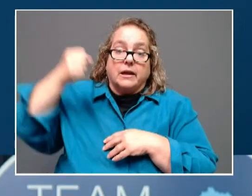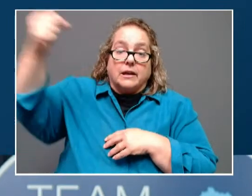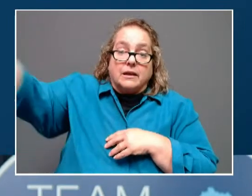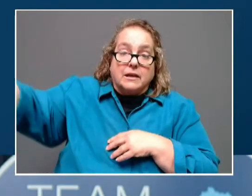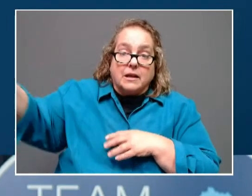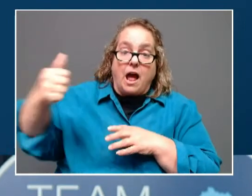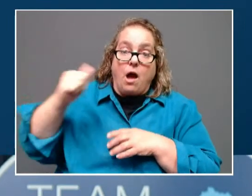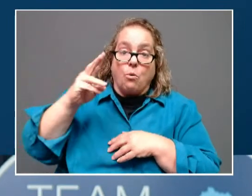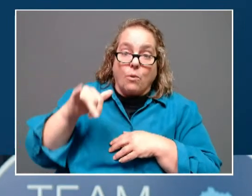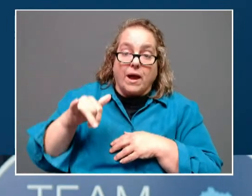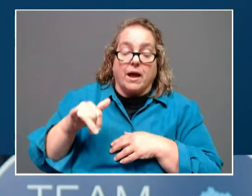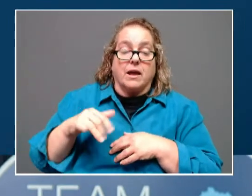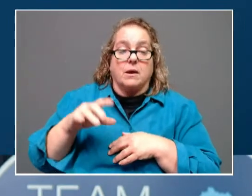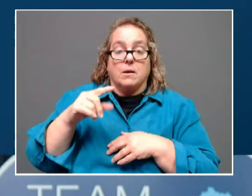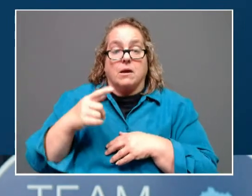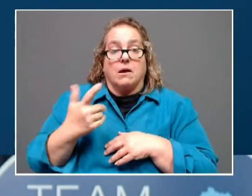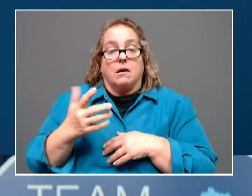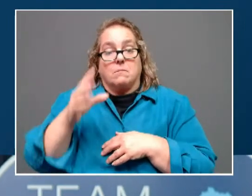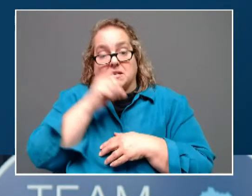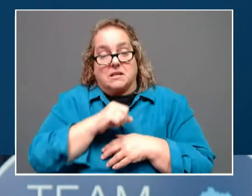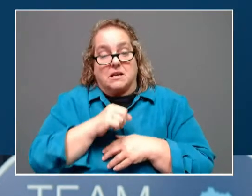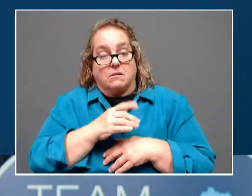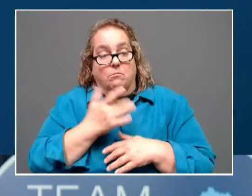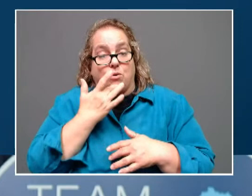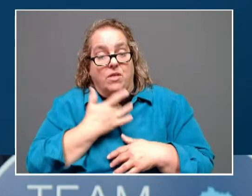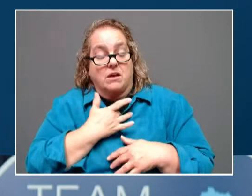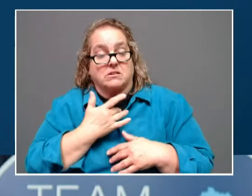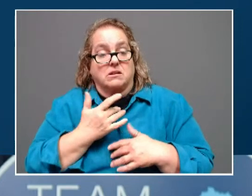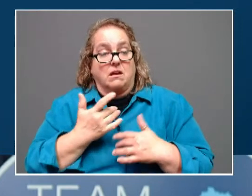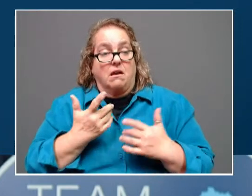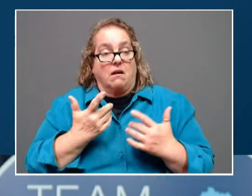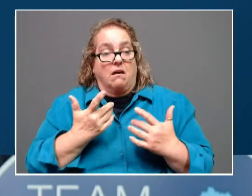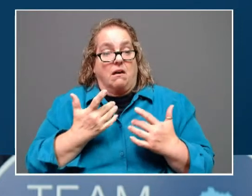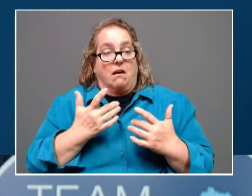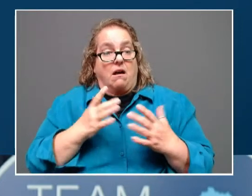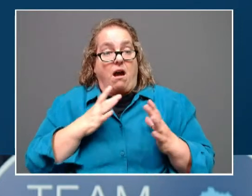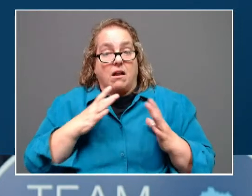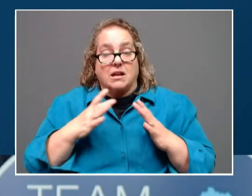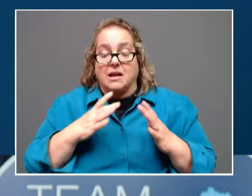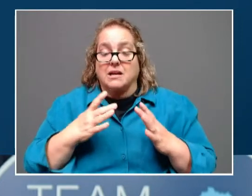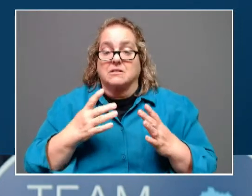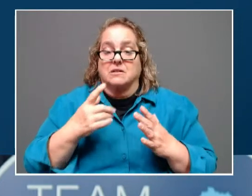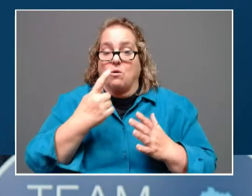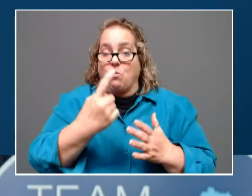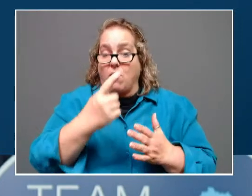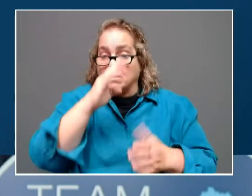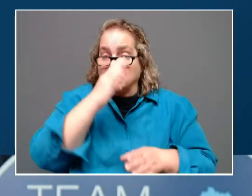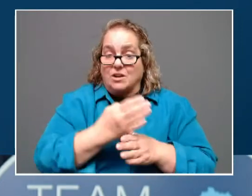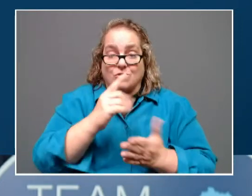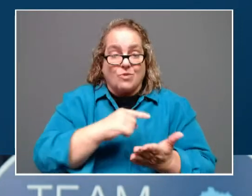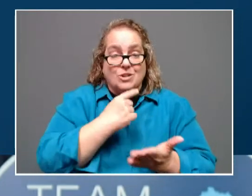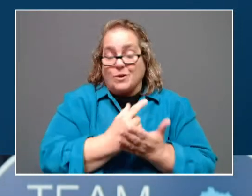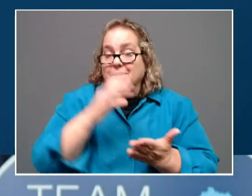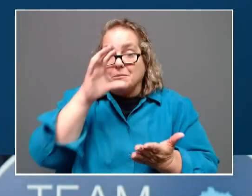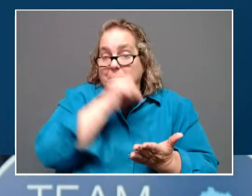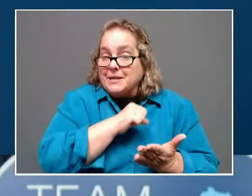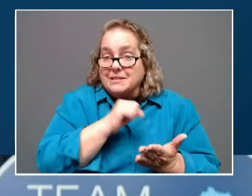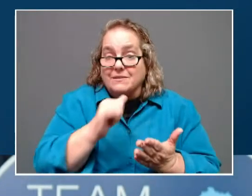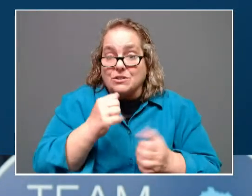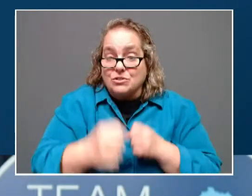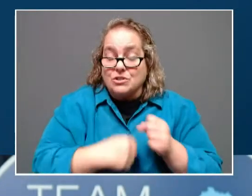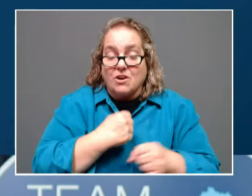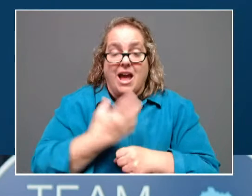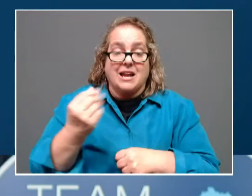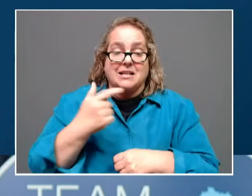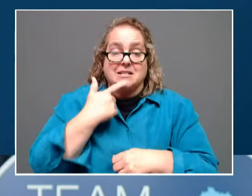one senior was talking about how hard it is that his dad will miss his graduation this year. And they also have to say goodbye to friends when it comes